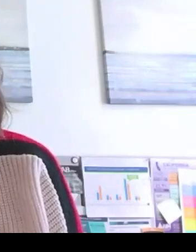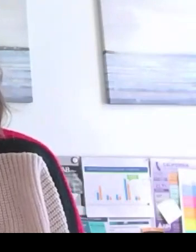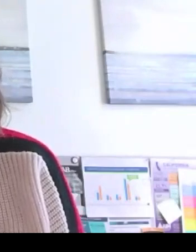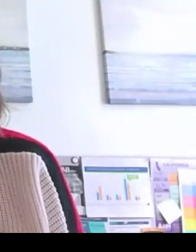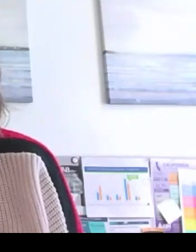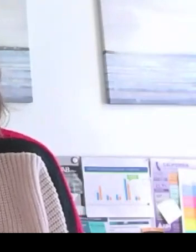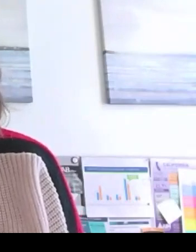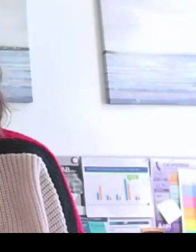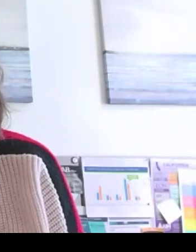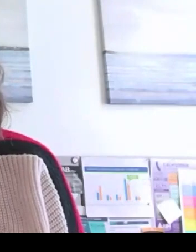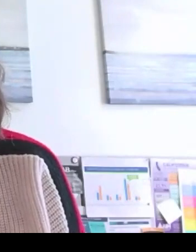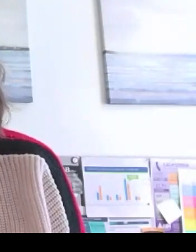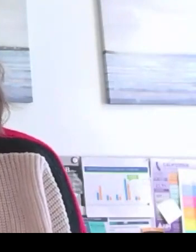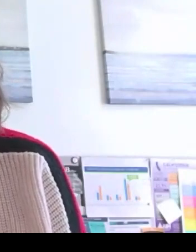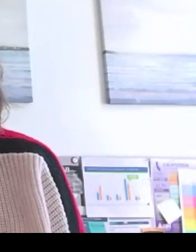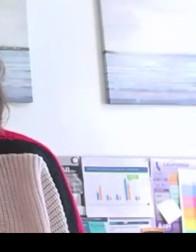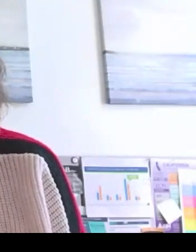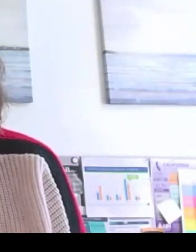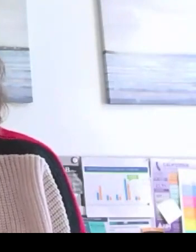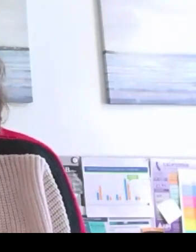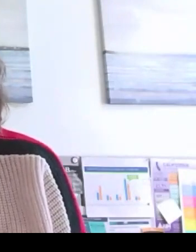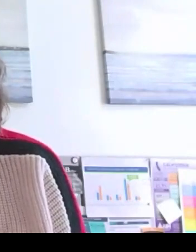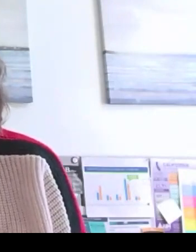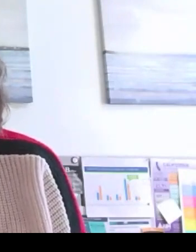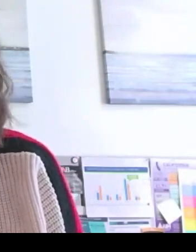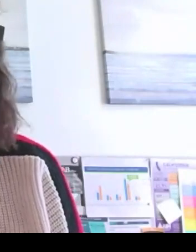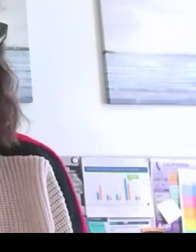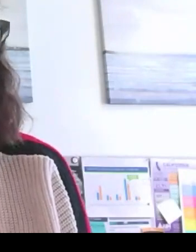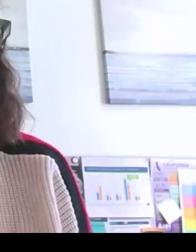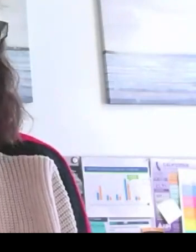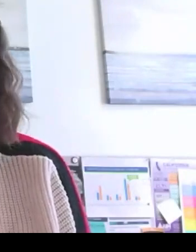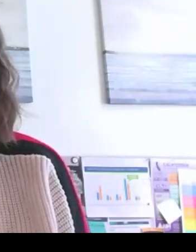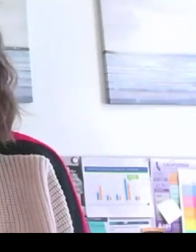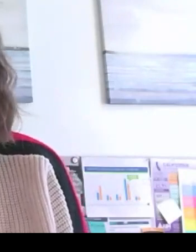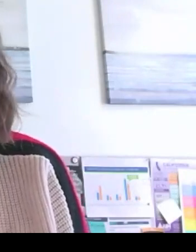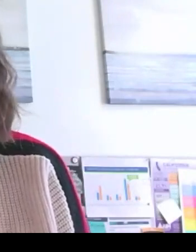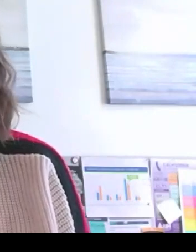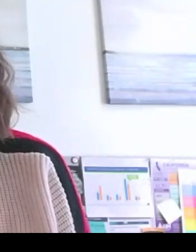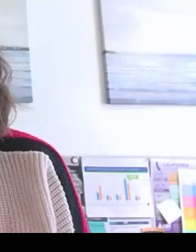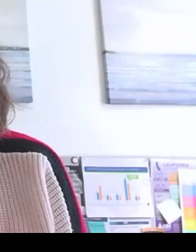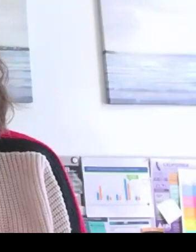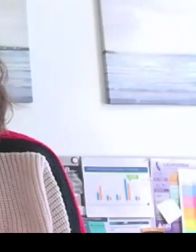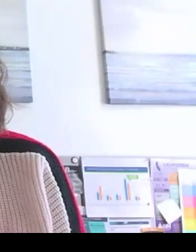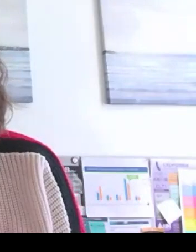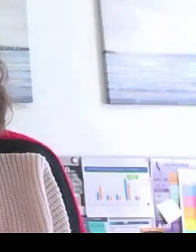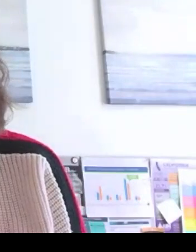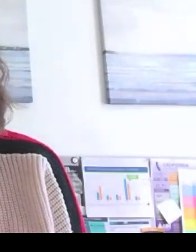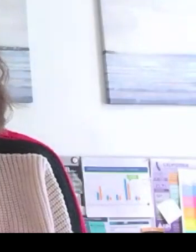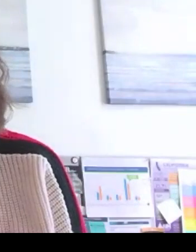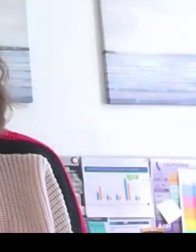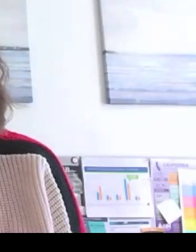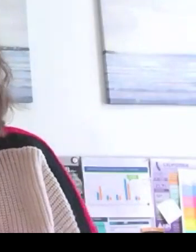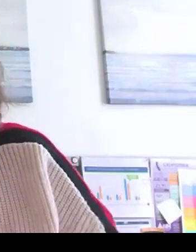first housing in Berkeley just opened this last month. I think it's called the Gilman, that has